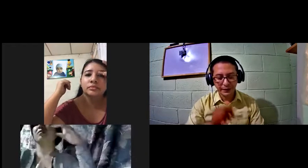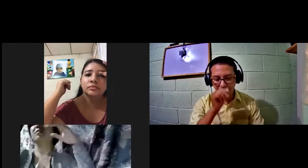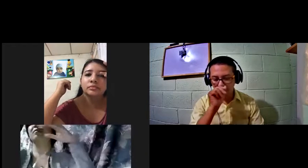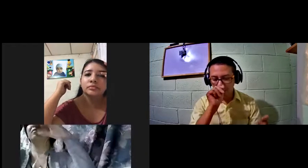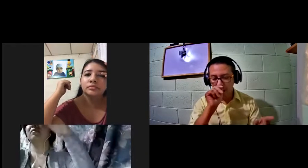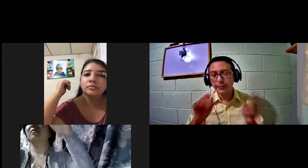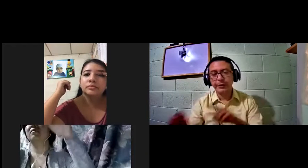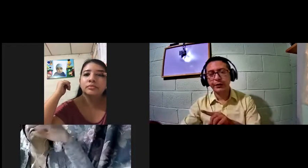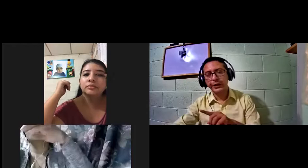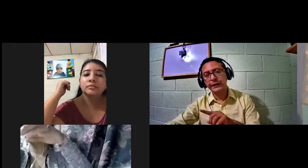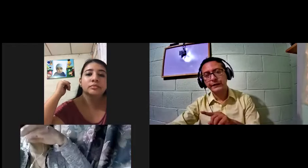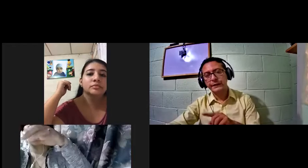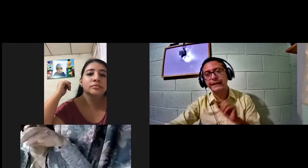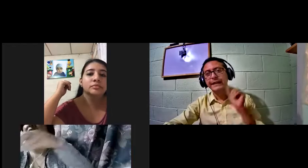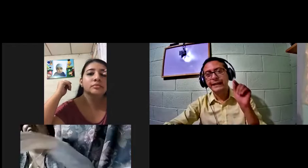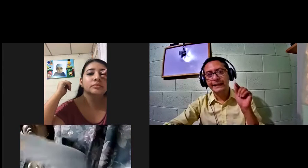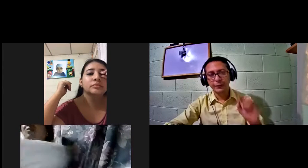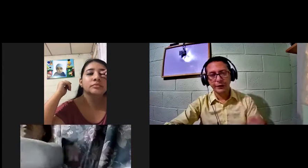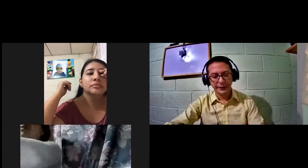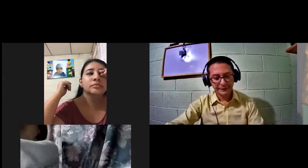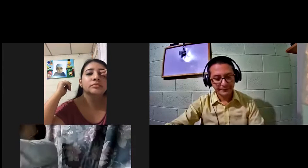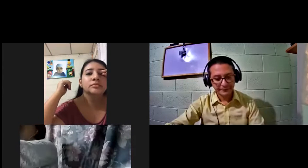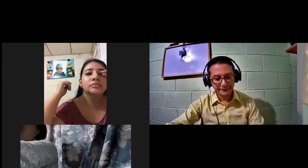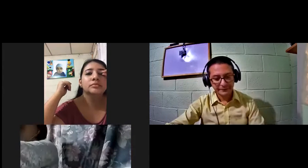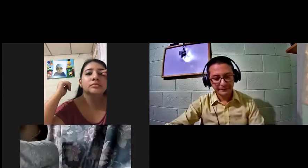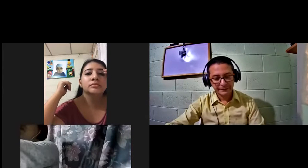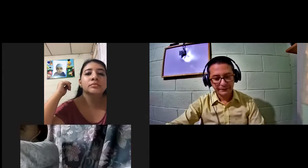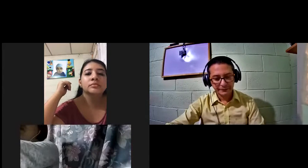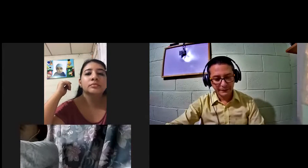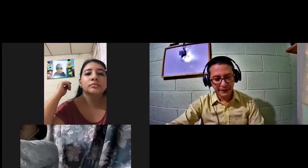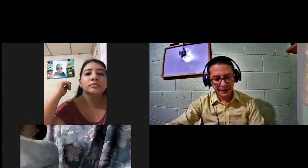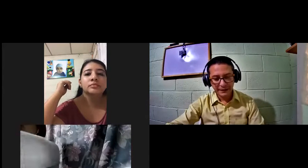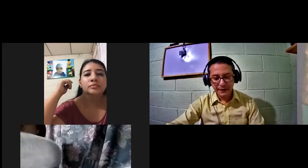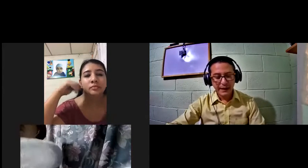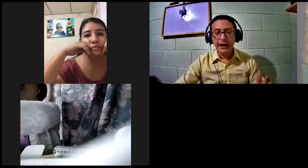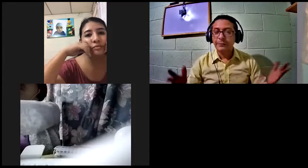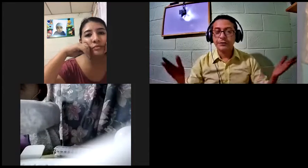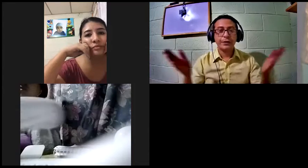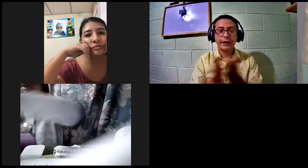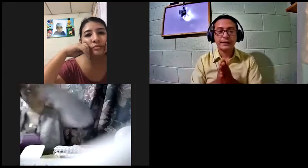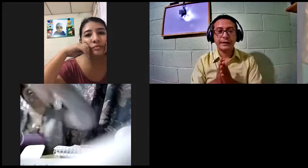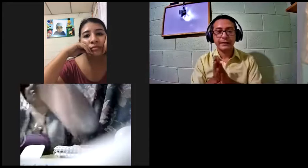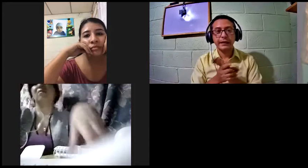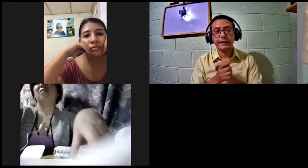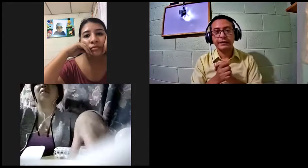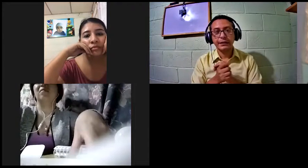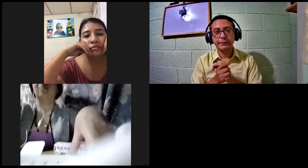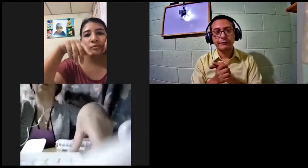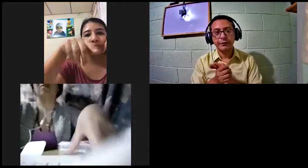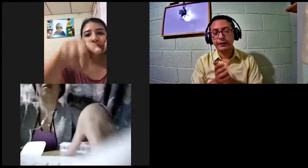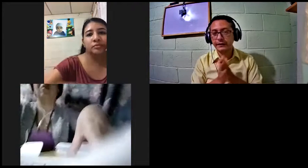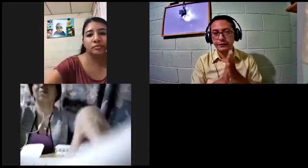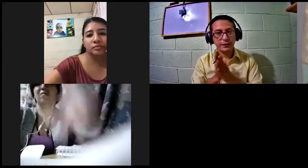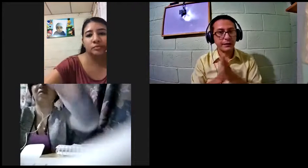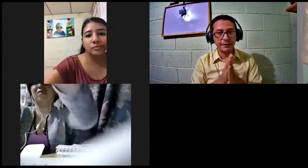Okay, not of the morning, in the morning. In the morning. Yes. I am sorry, guys, that I didn't check it